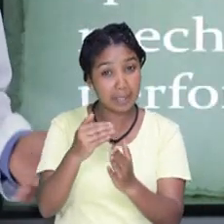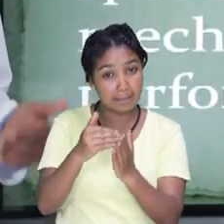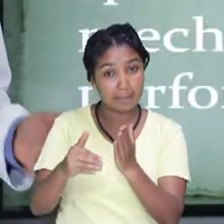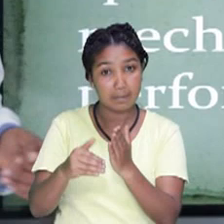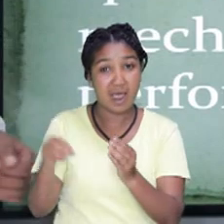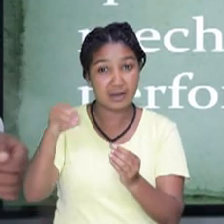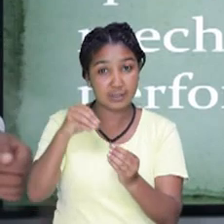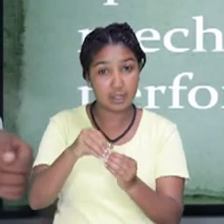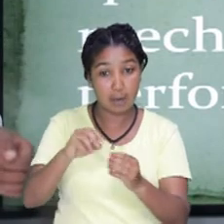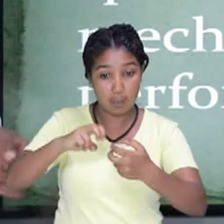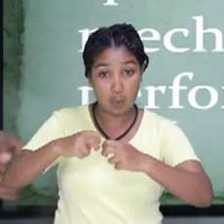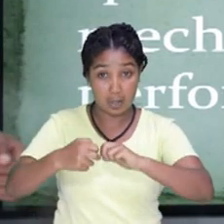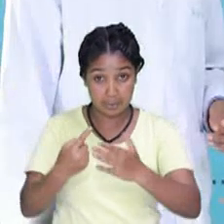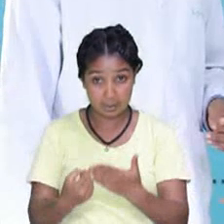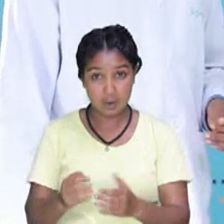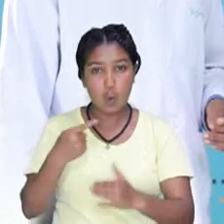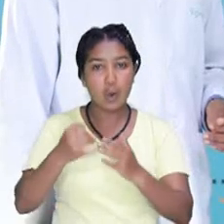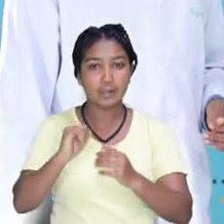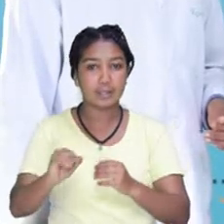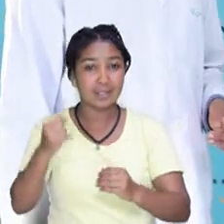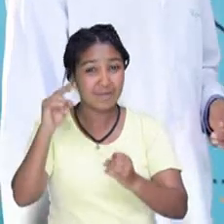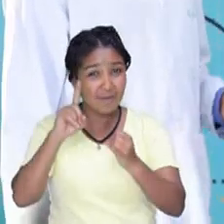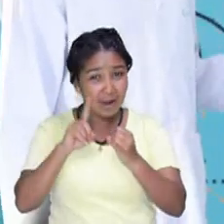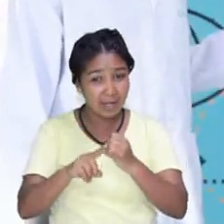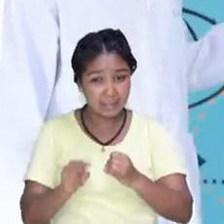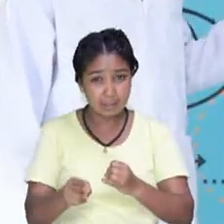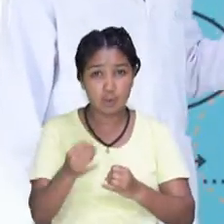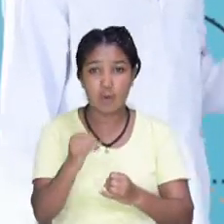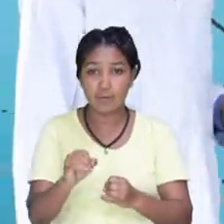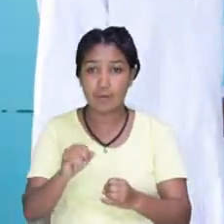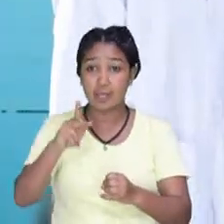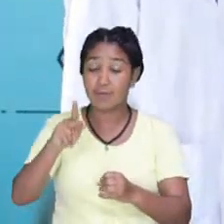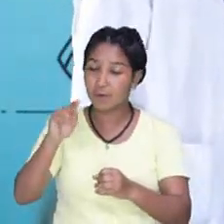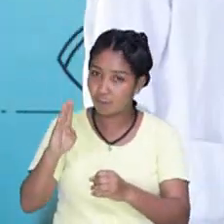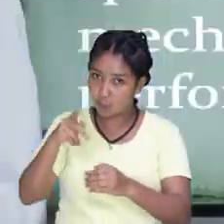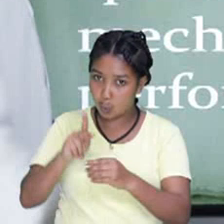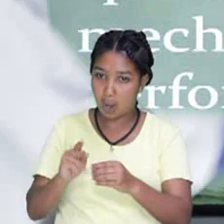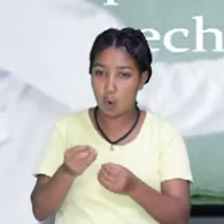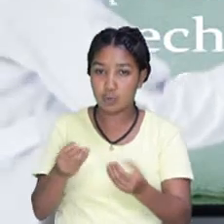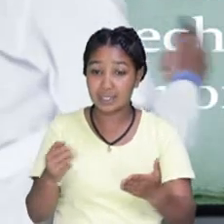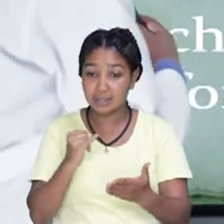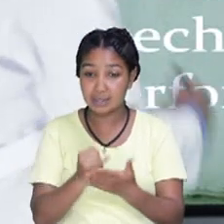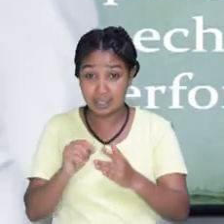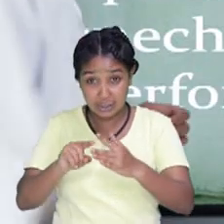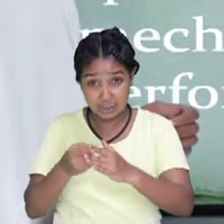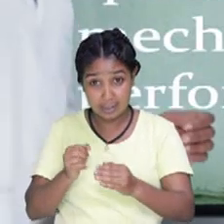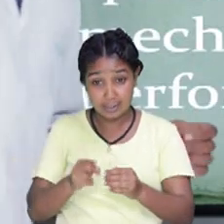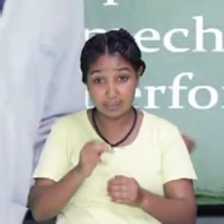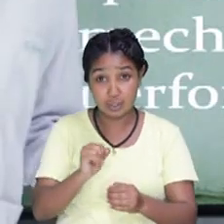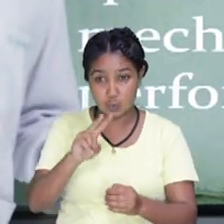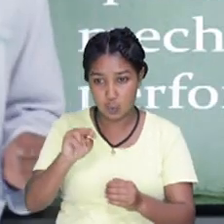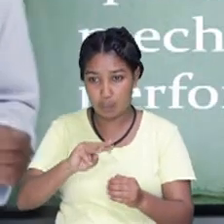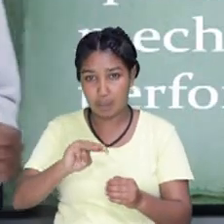some additional problem. What is the final speed of a 4 kilogram object if its initial speed